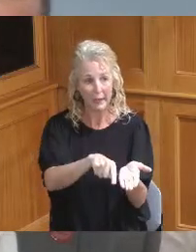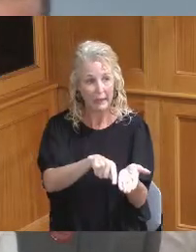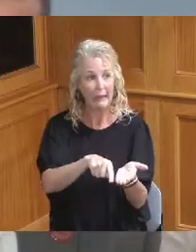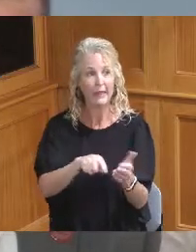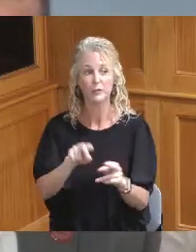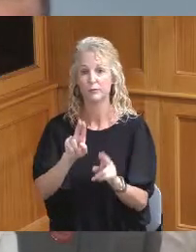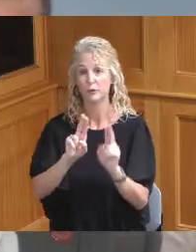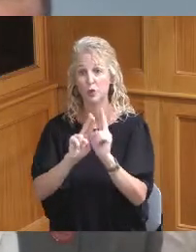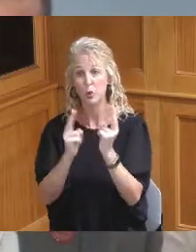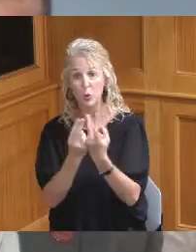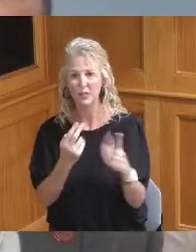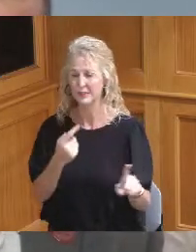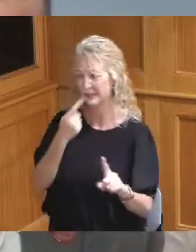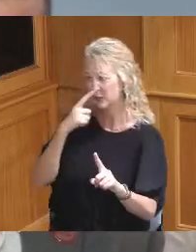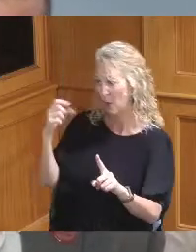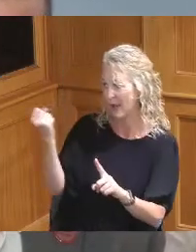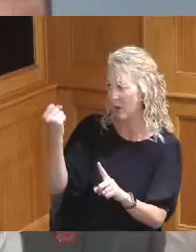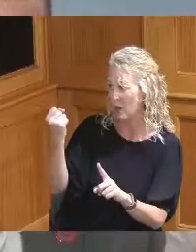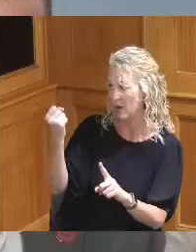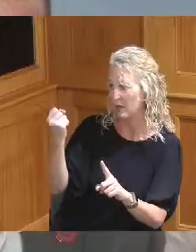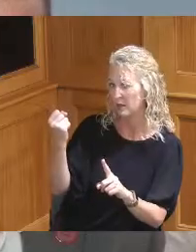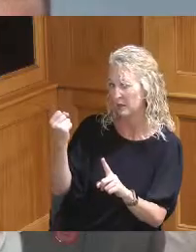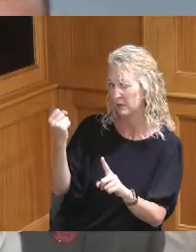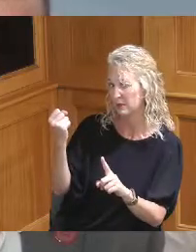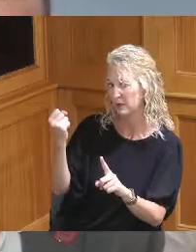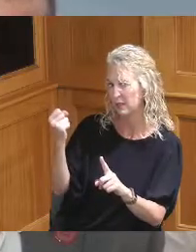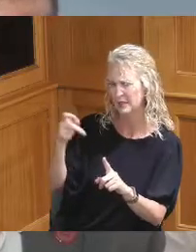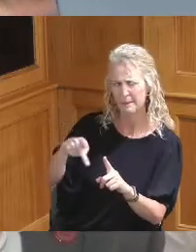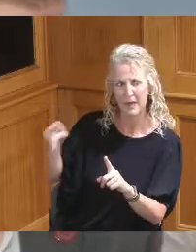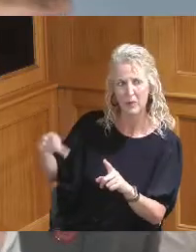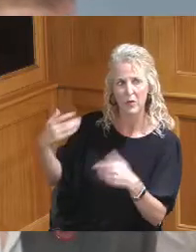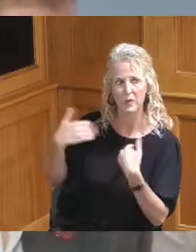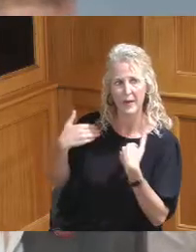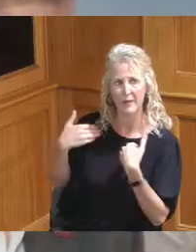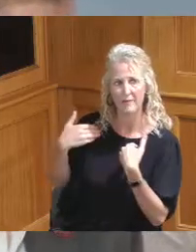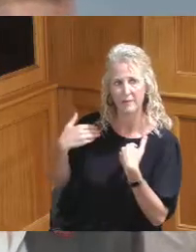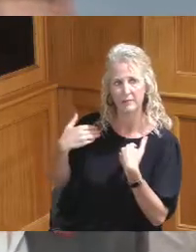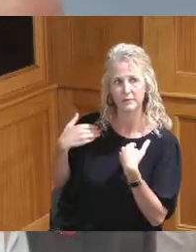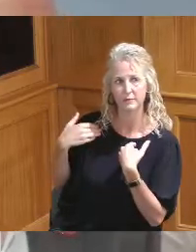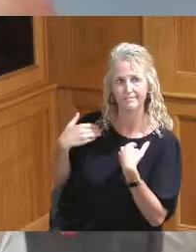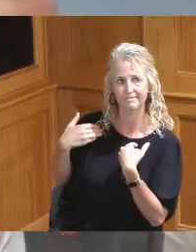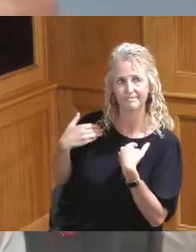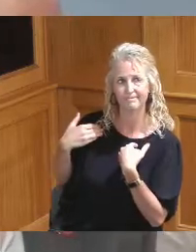nonprofits. Now, can I stop you for 1 second? Sure. Is there a PowerPoint?